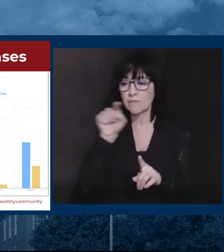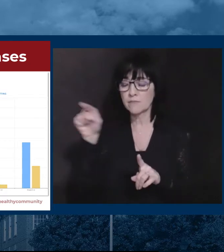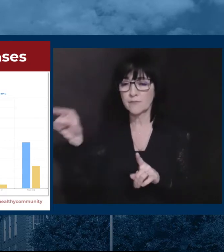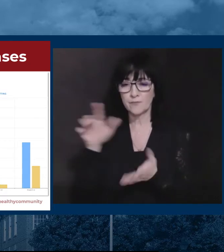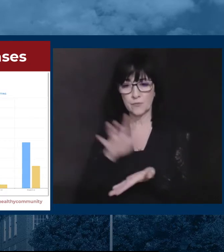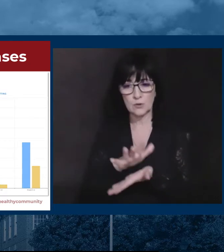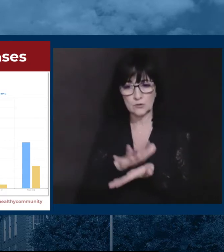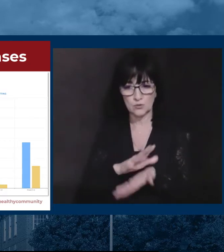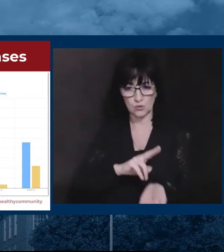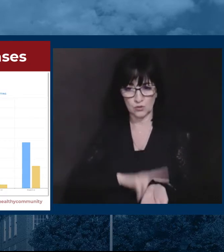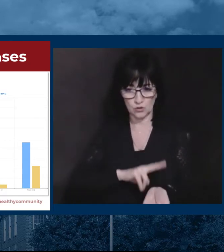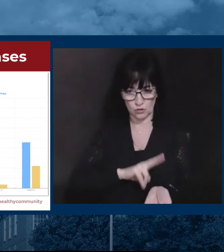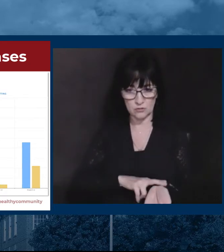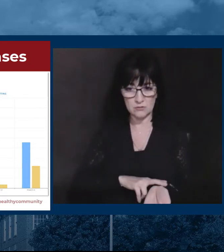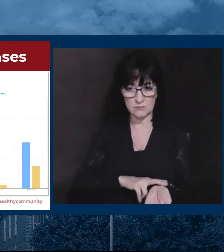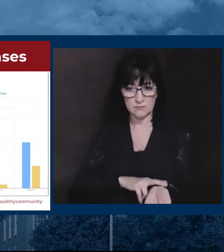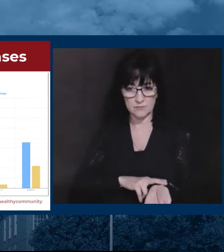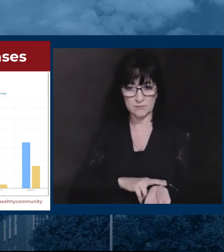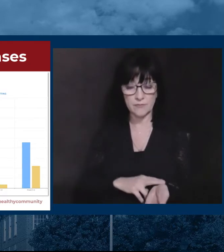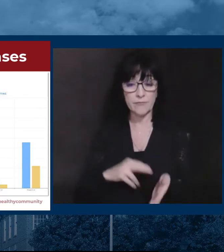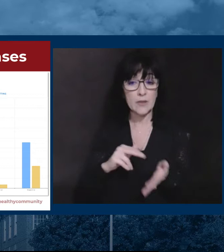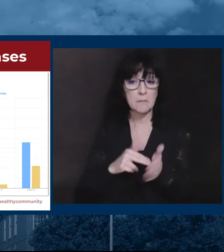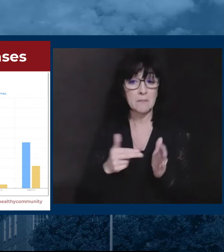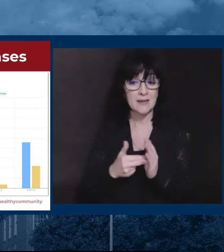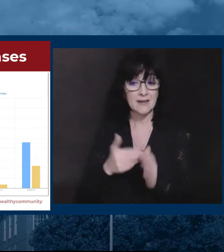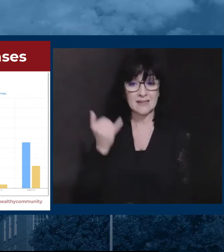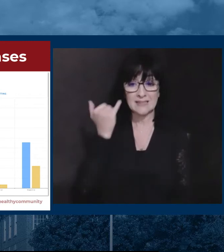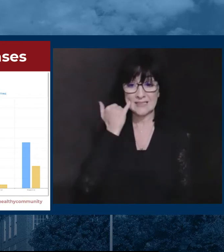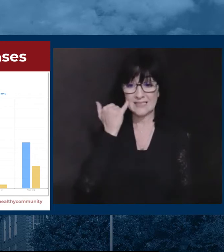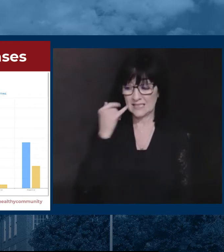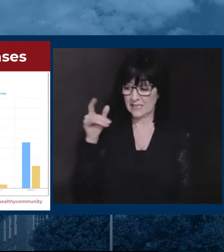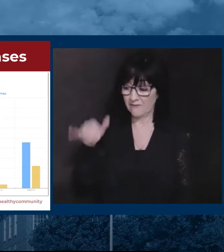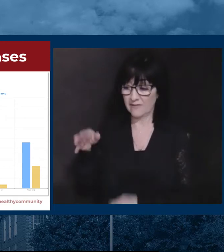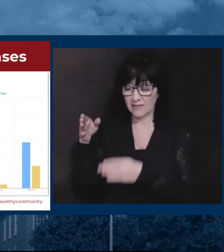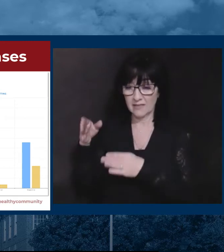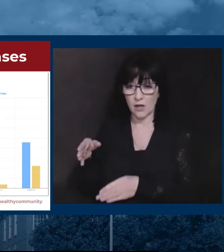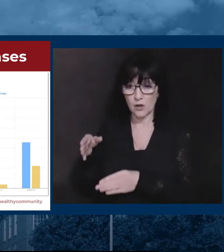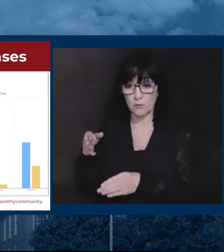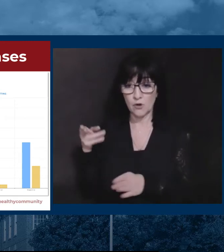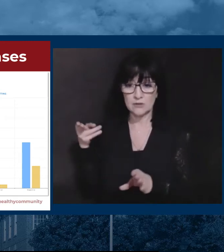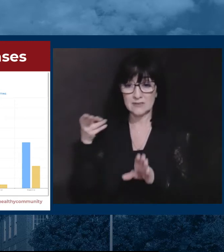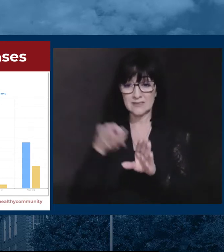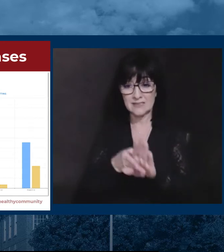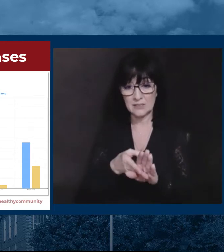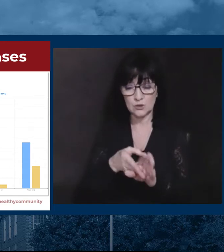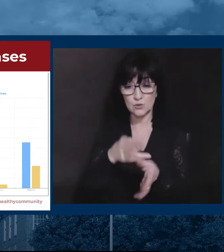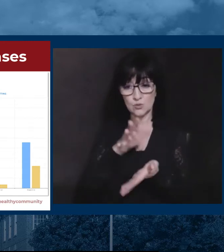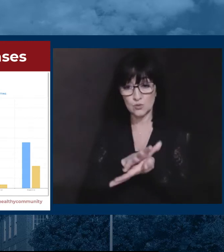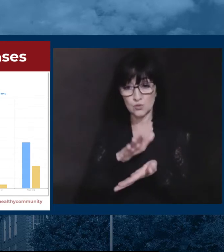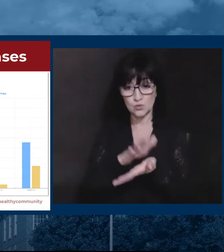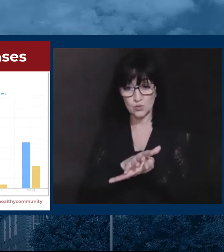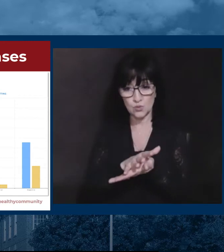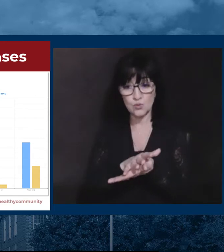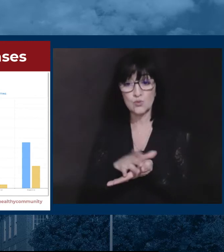if somebody was contagious in the school setting, helps them identify their contacts and put those